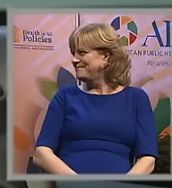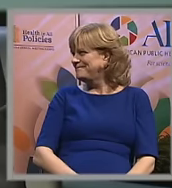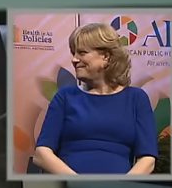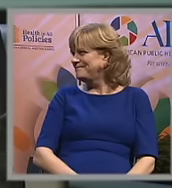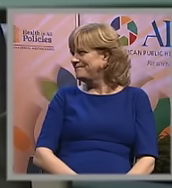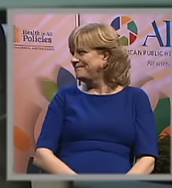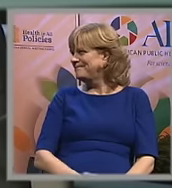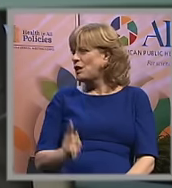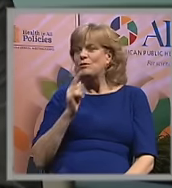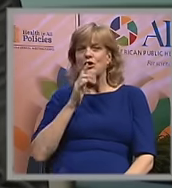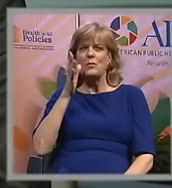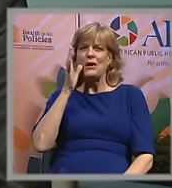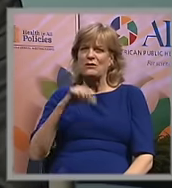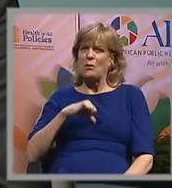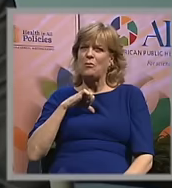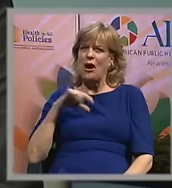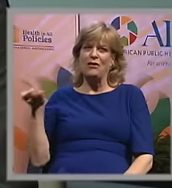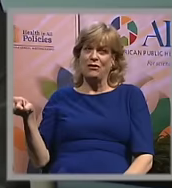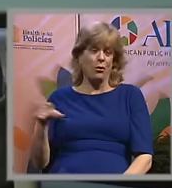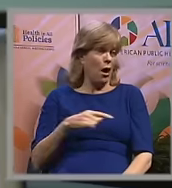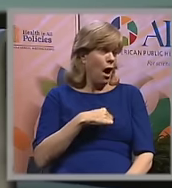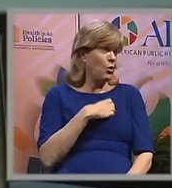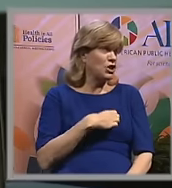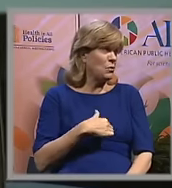Well, I'm sure your parents are plenty proud of you.